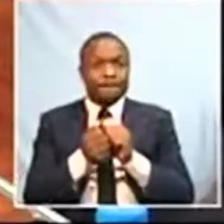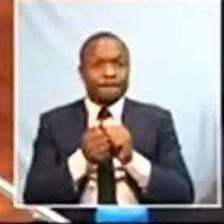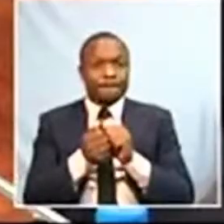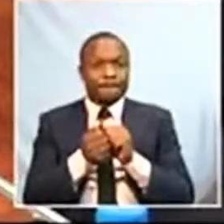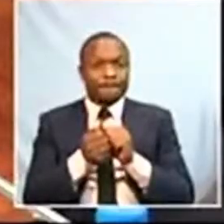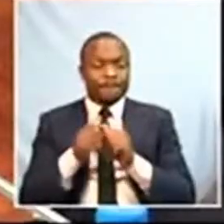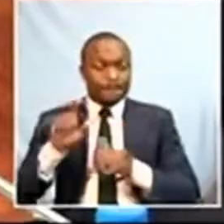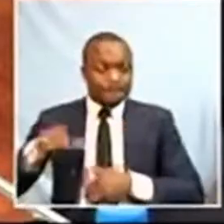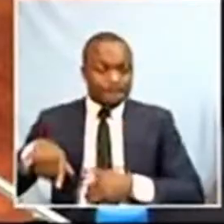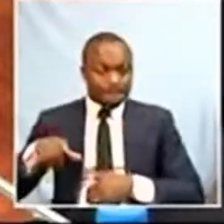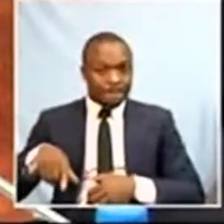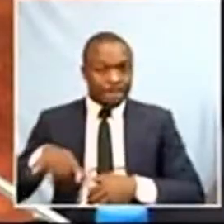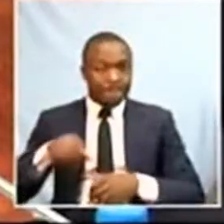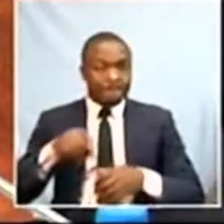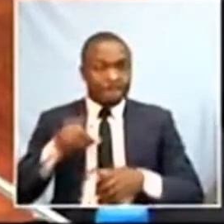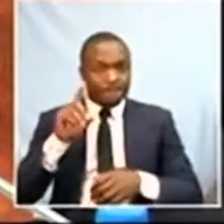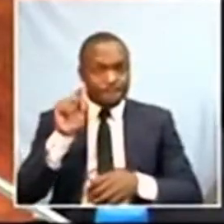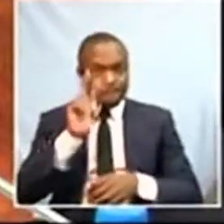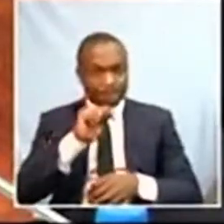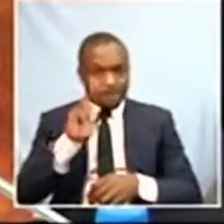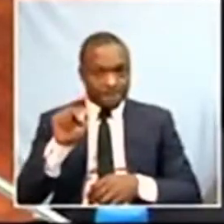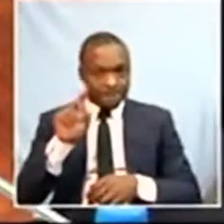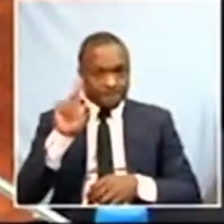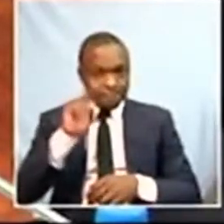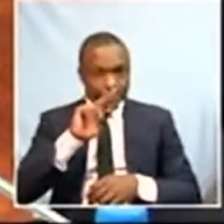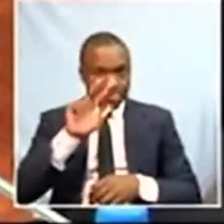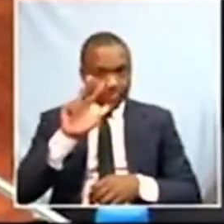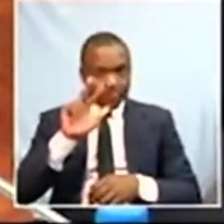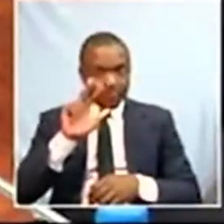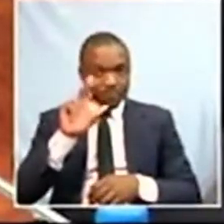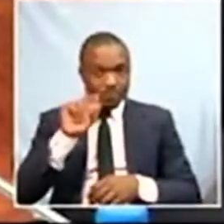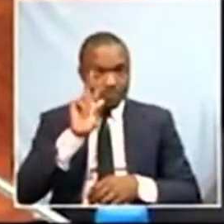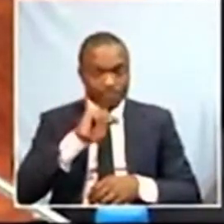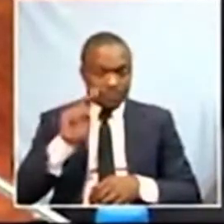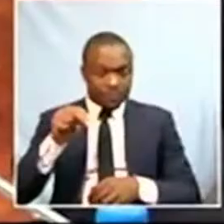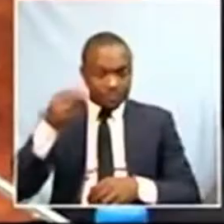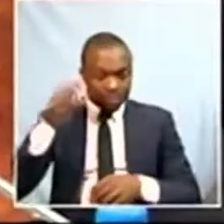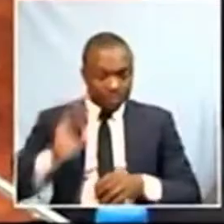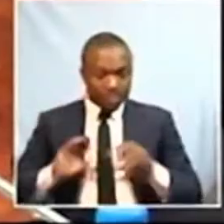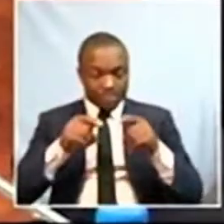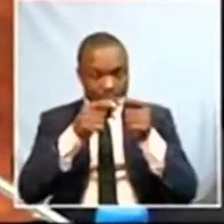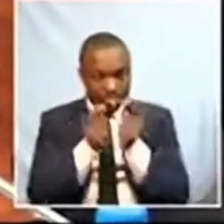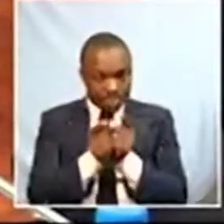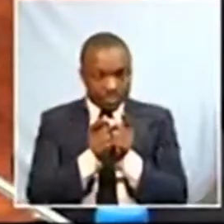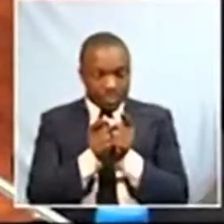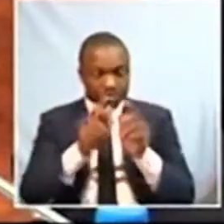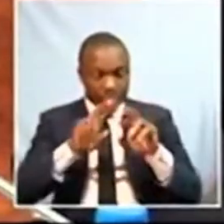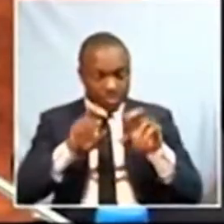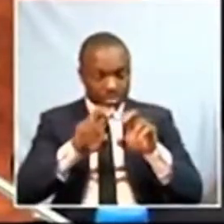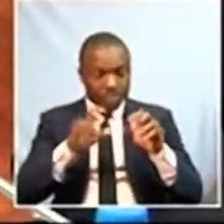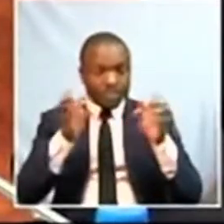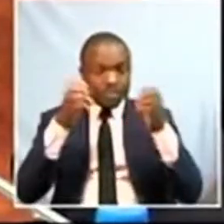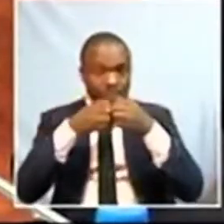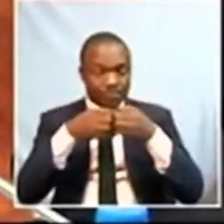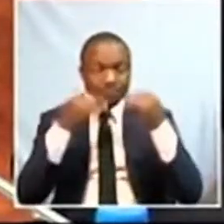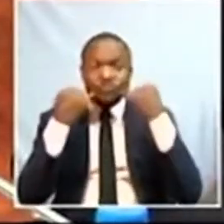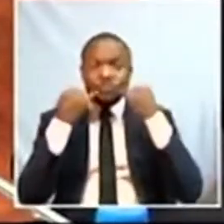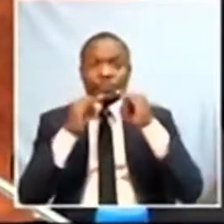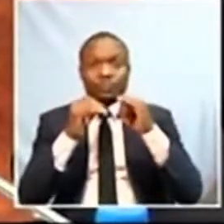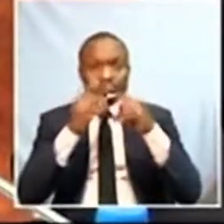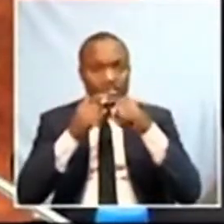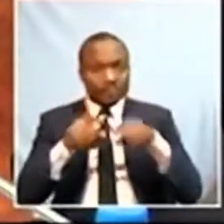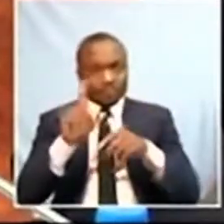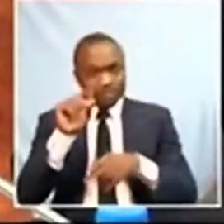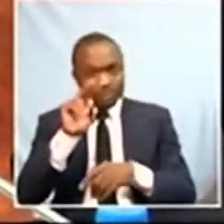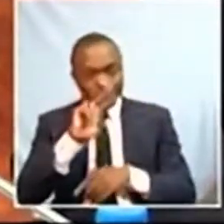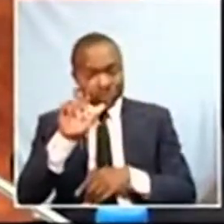is the delay of some 2022 benefiting clubs to validate their account details and only did so in